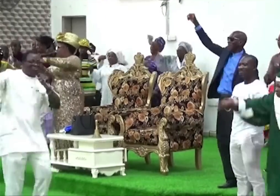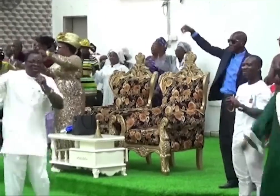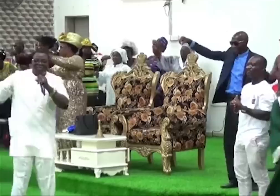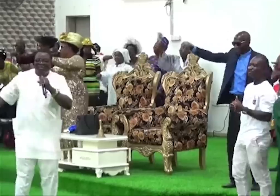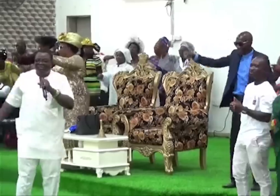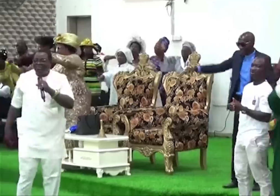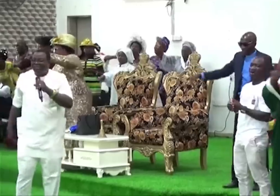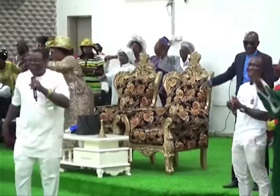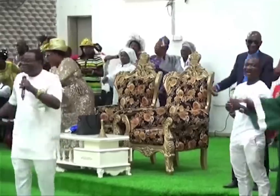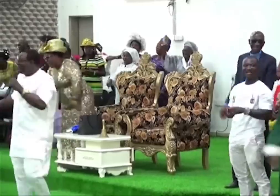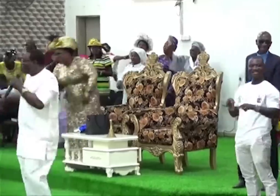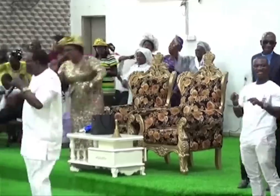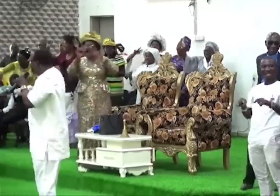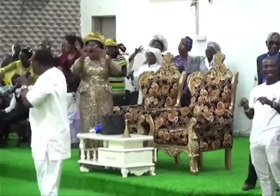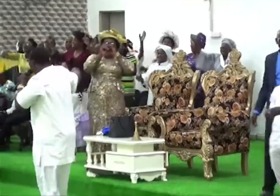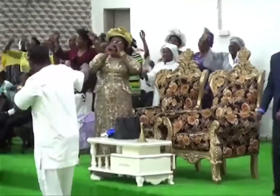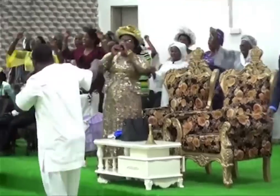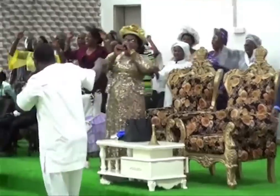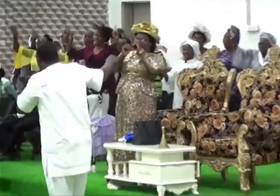wa lalai